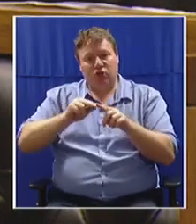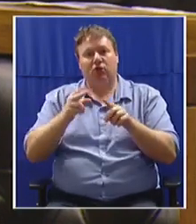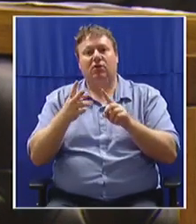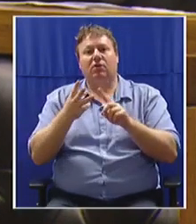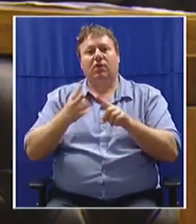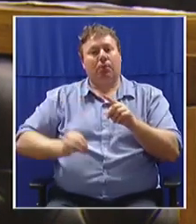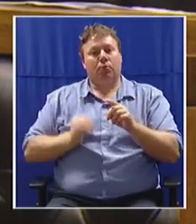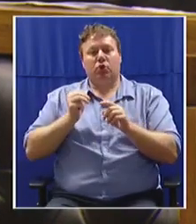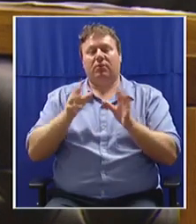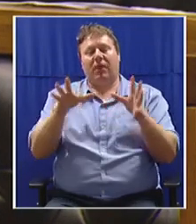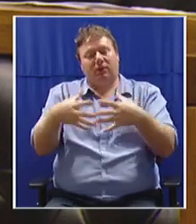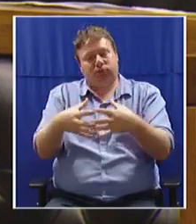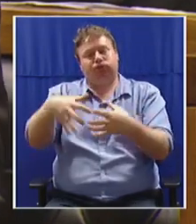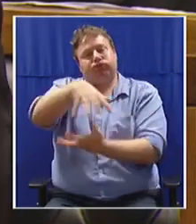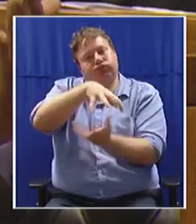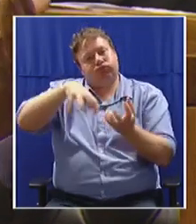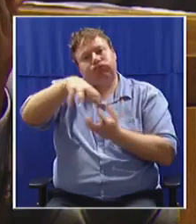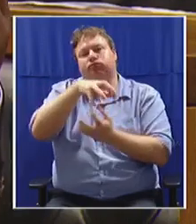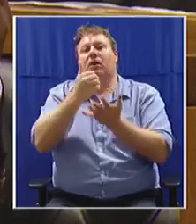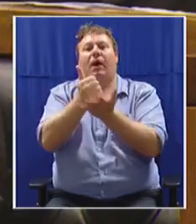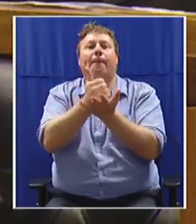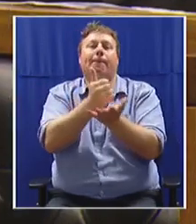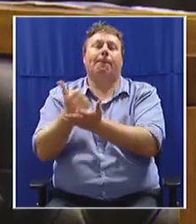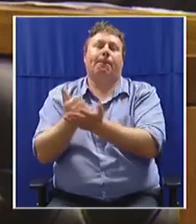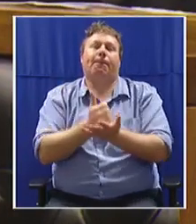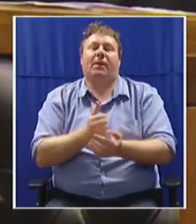siwumasipala ngoba ke ziningi